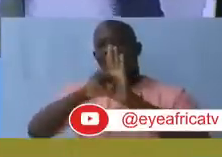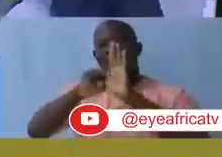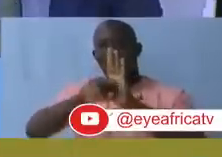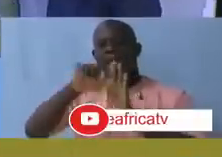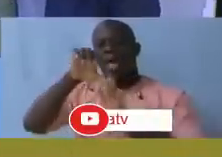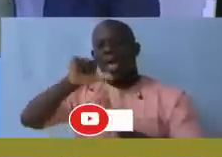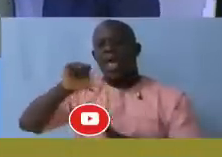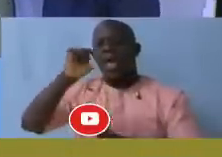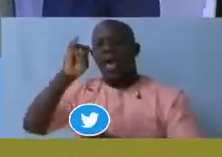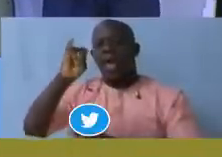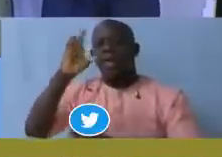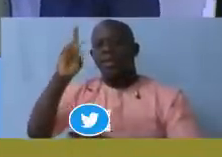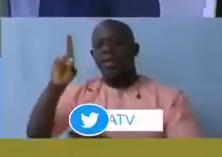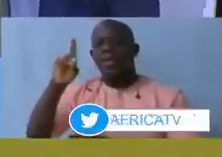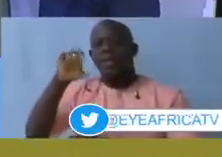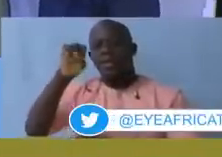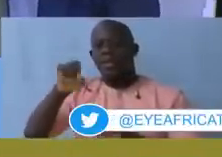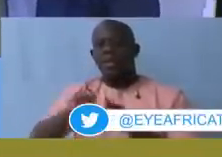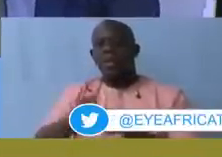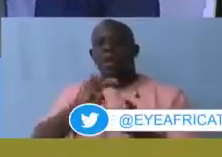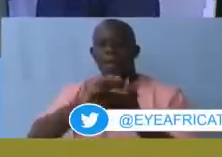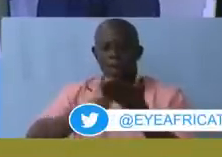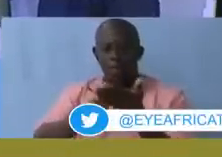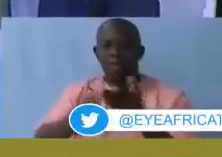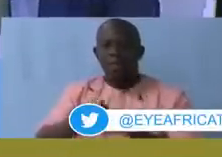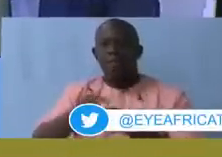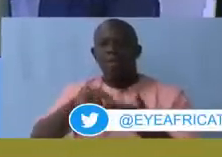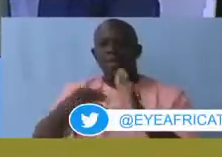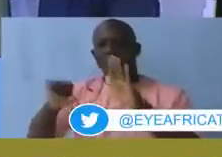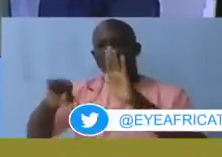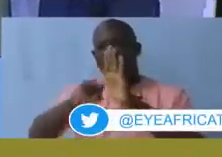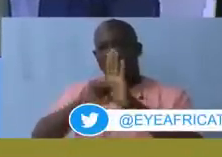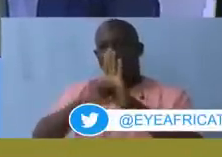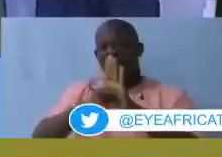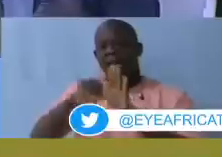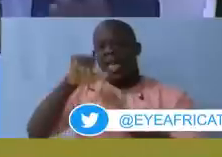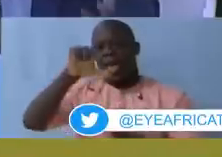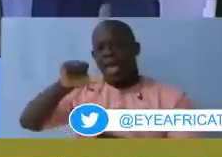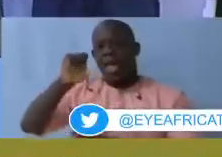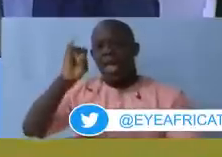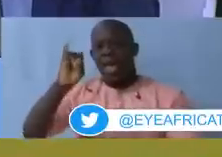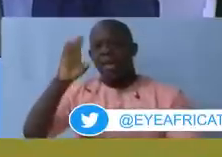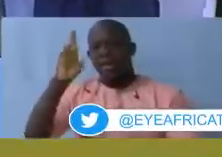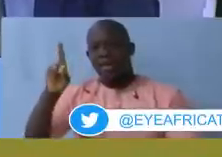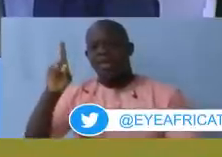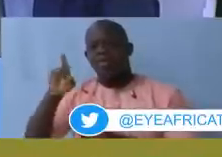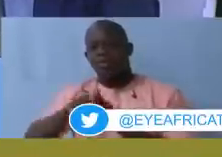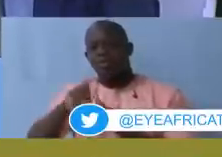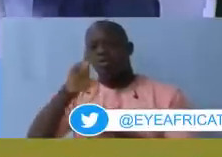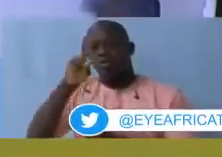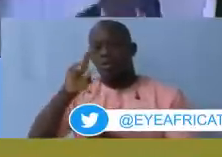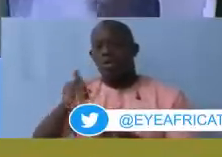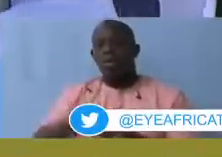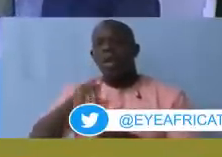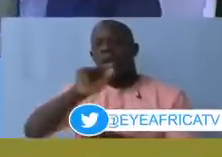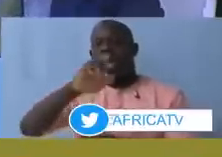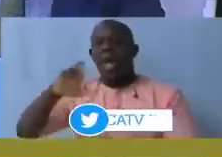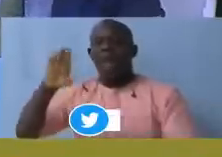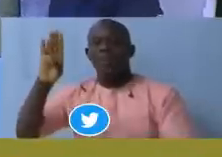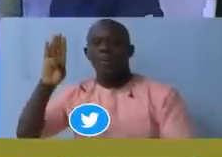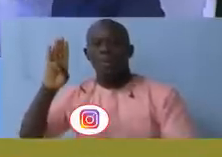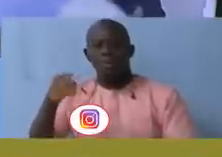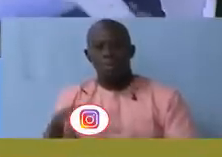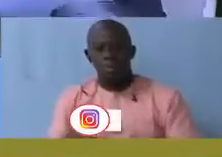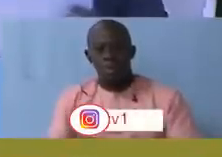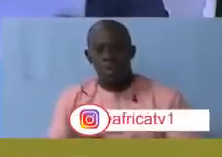All of them were already taking standard AIDS drugs. They were all on ARVs. Wasn't really surprising